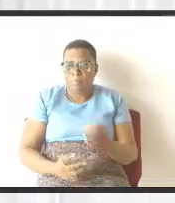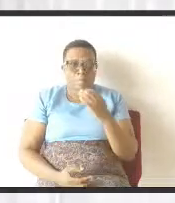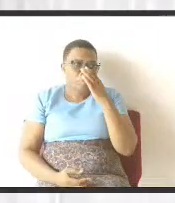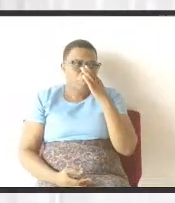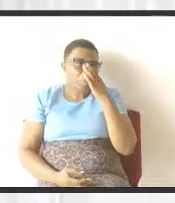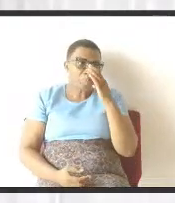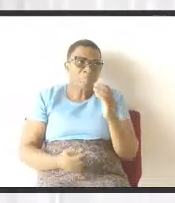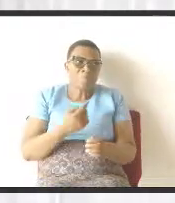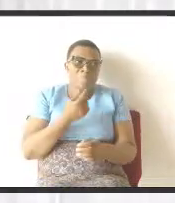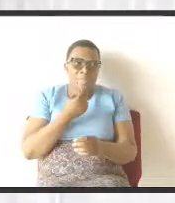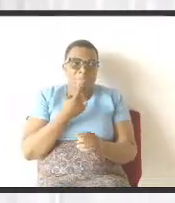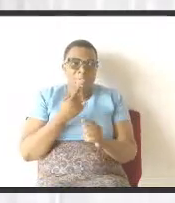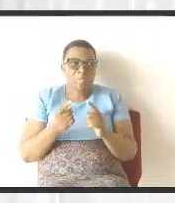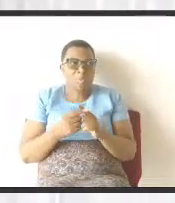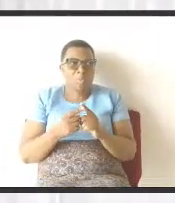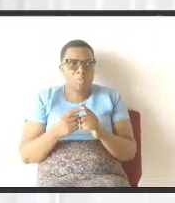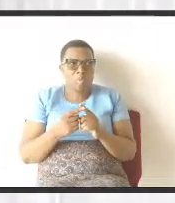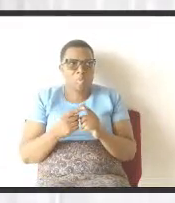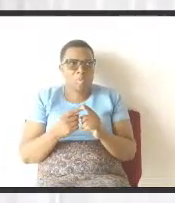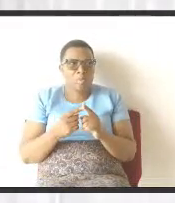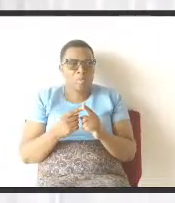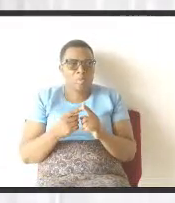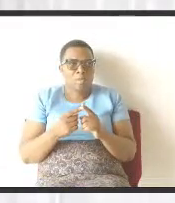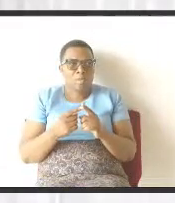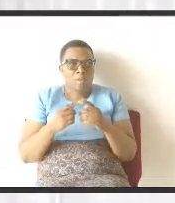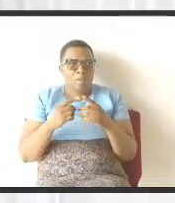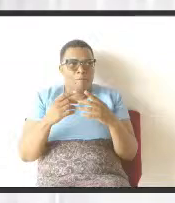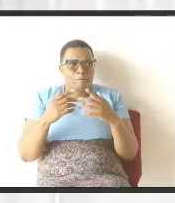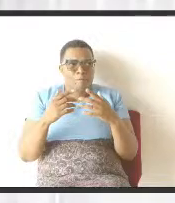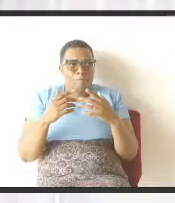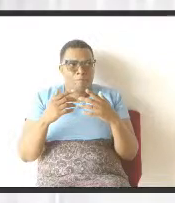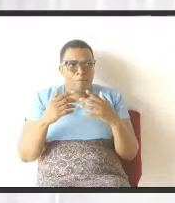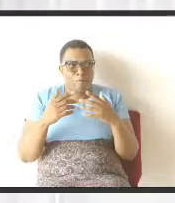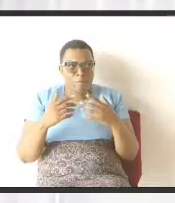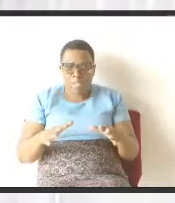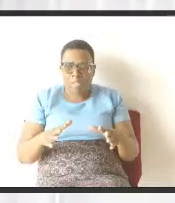that to compete successfully as he did,